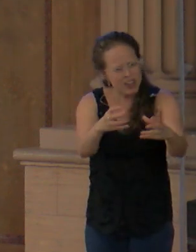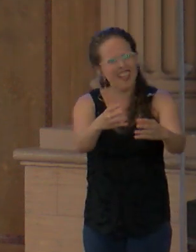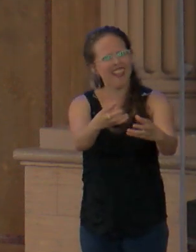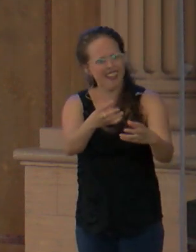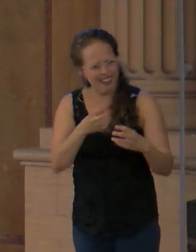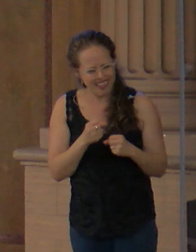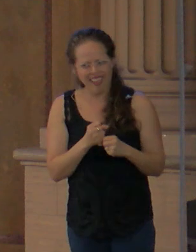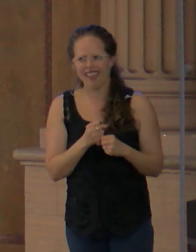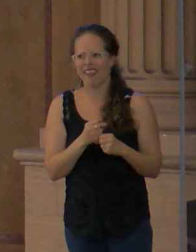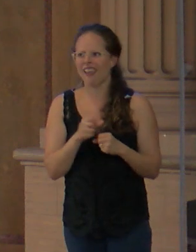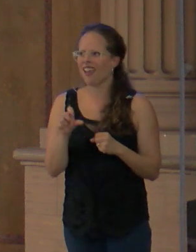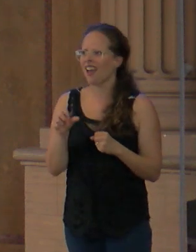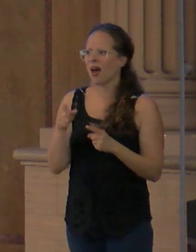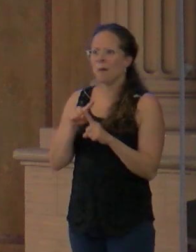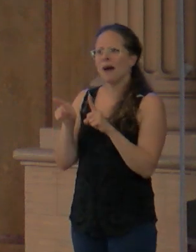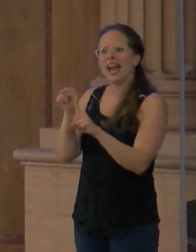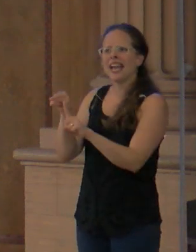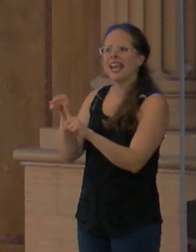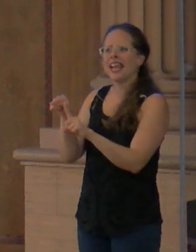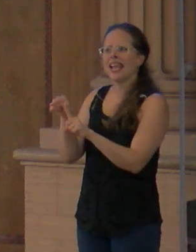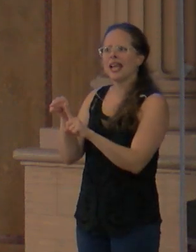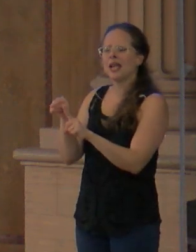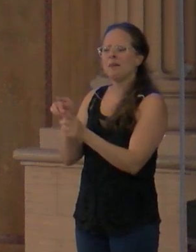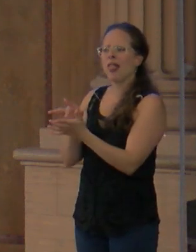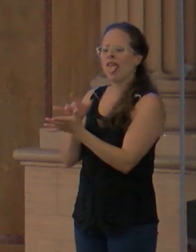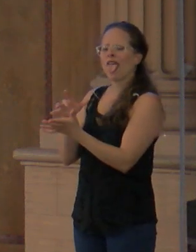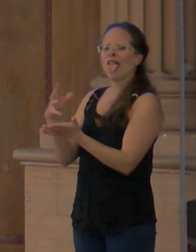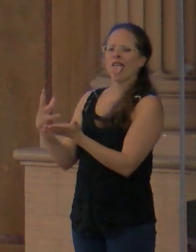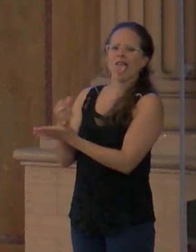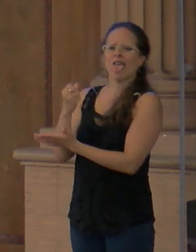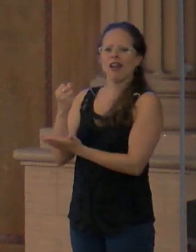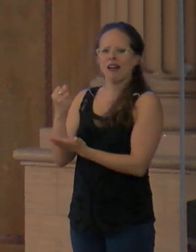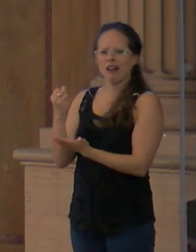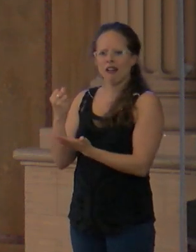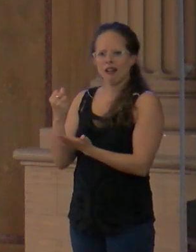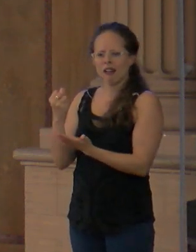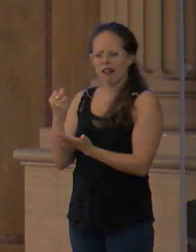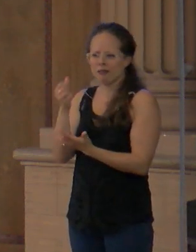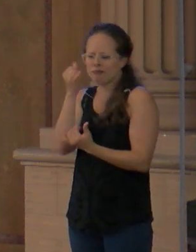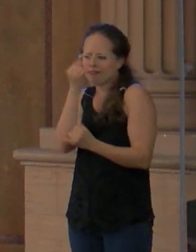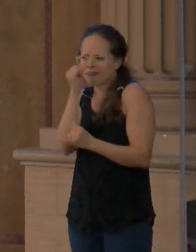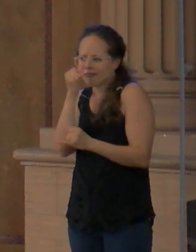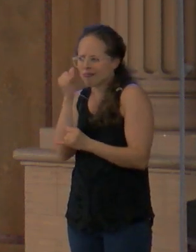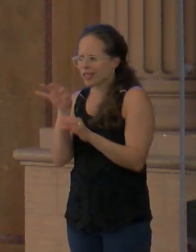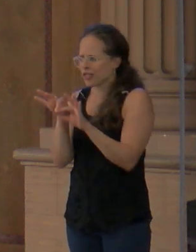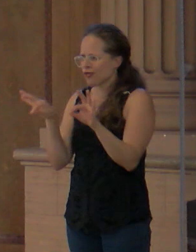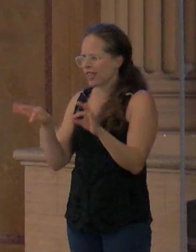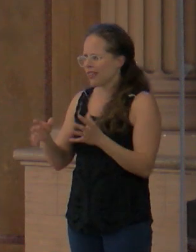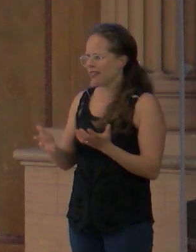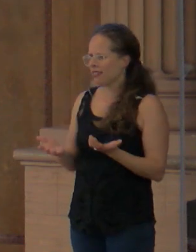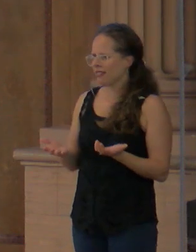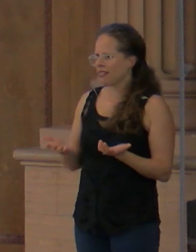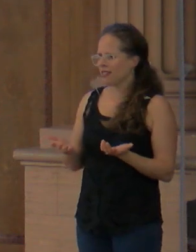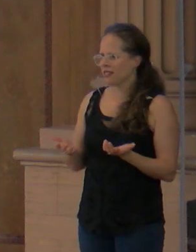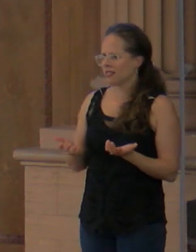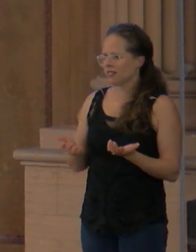himself. And God really cares that we don't rip people off or gain from another's